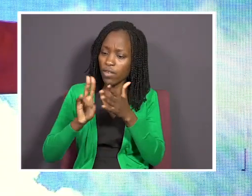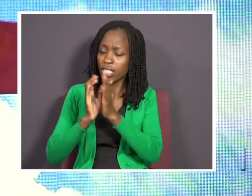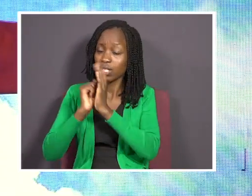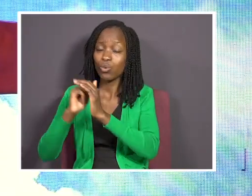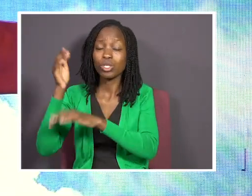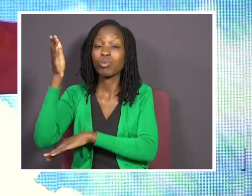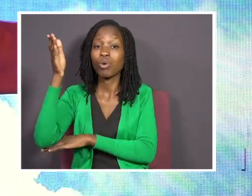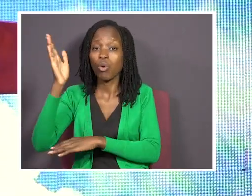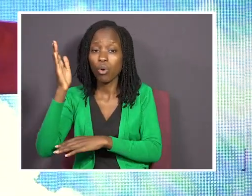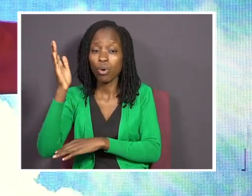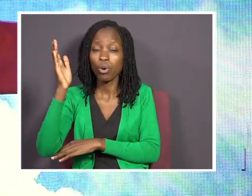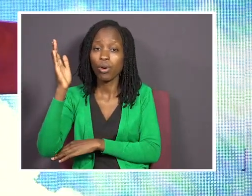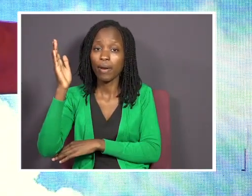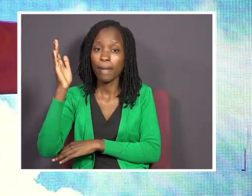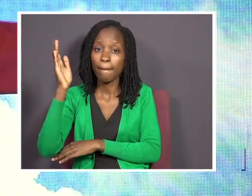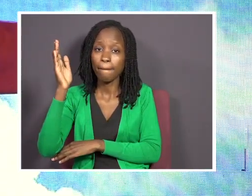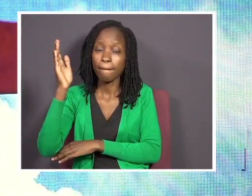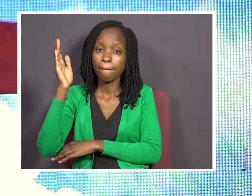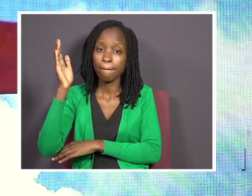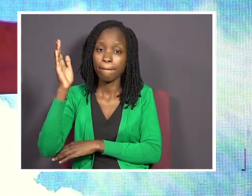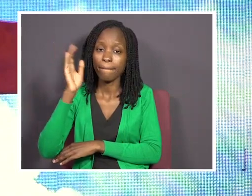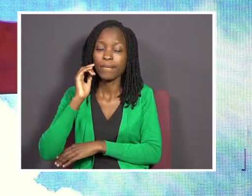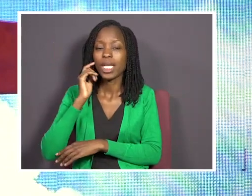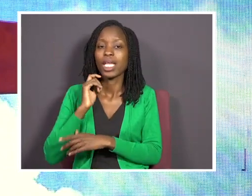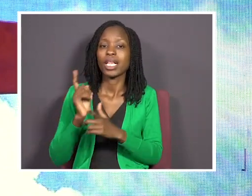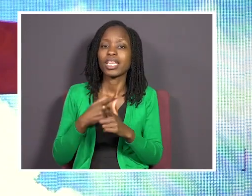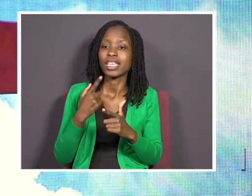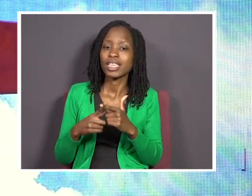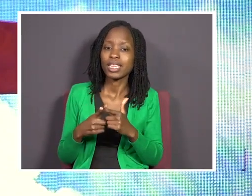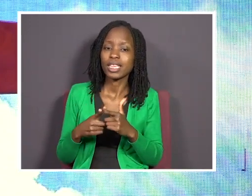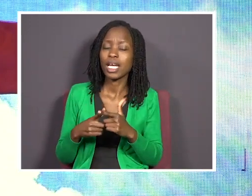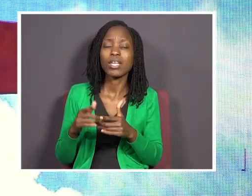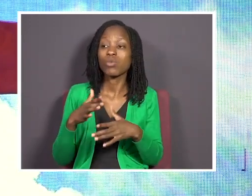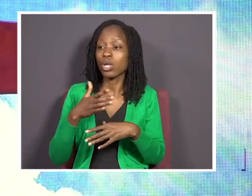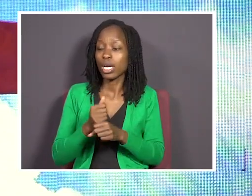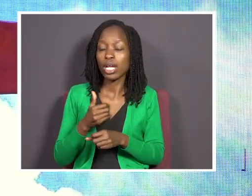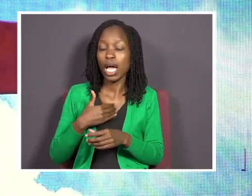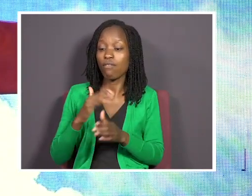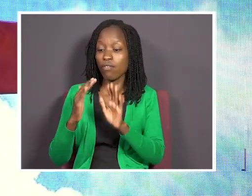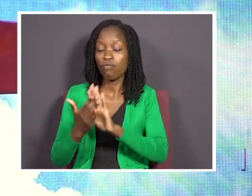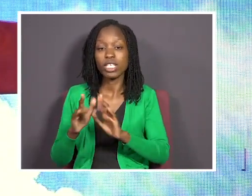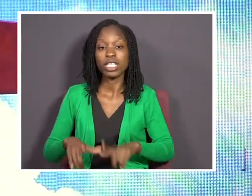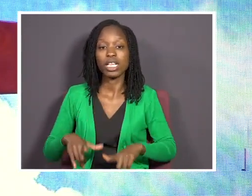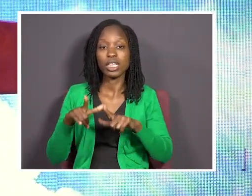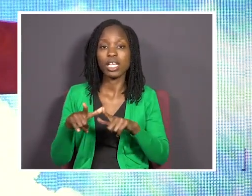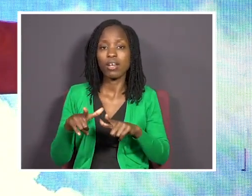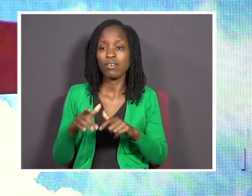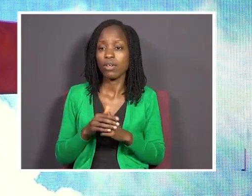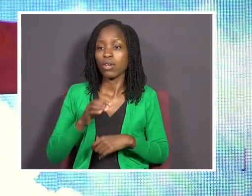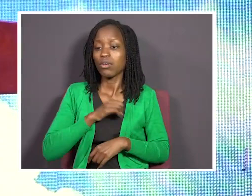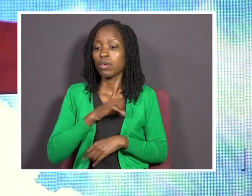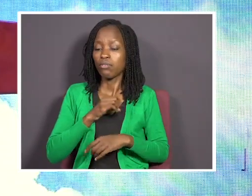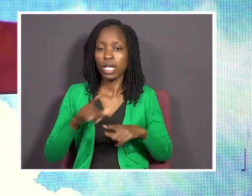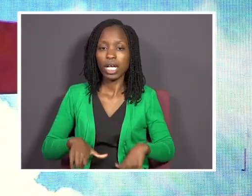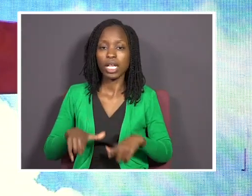in the same way, I mean, in that manner, then you will be more courageous to face life. You will not be